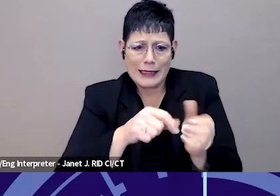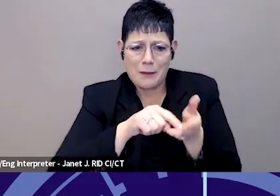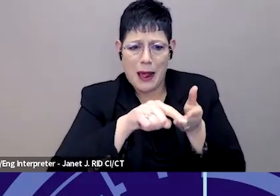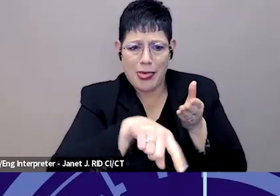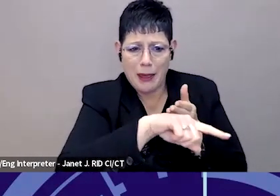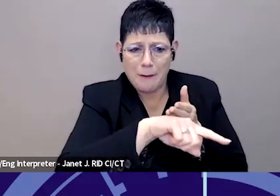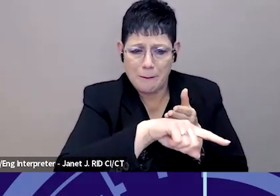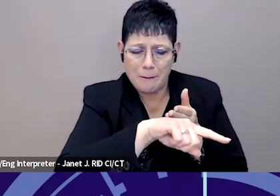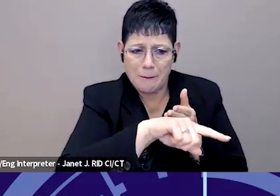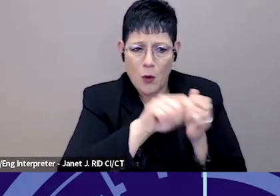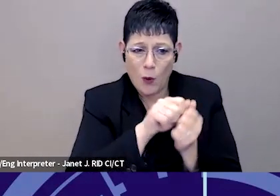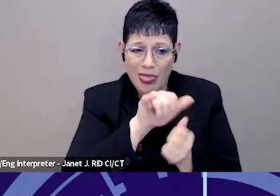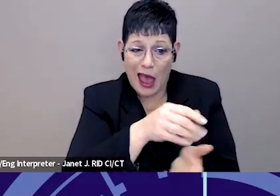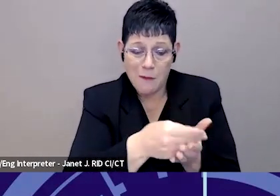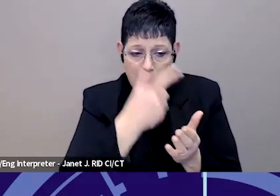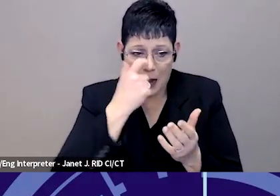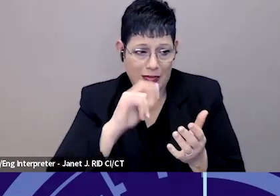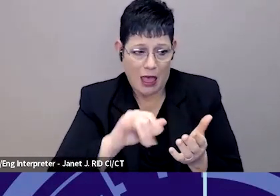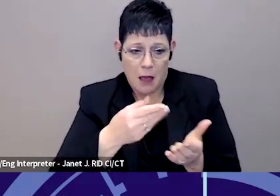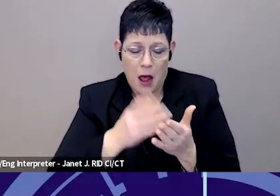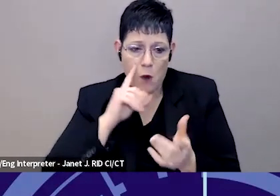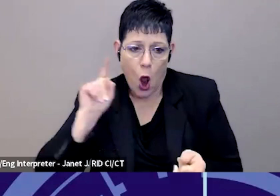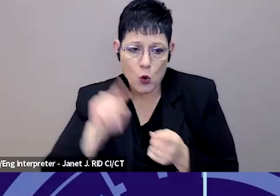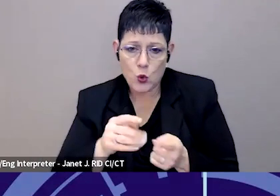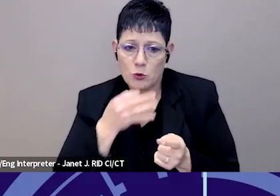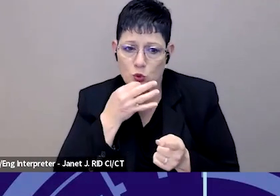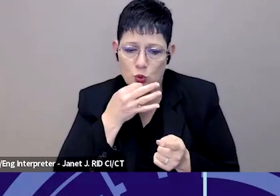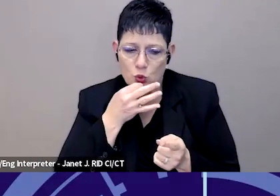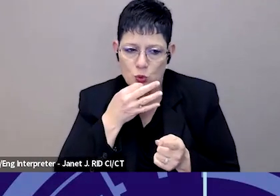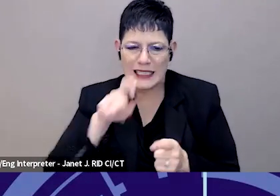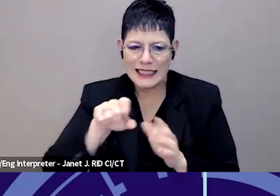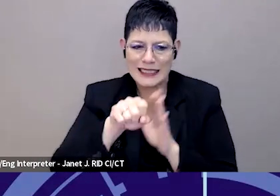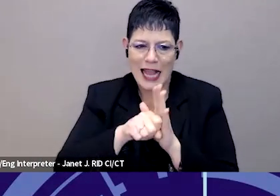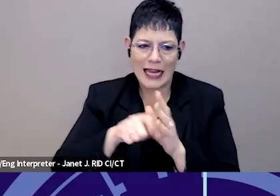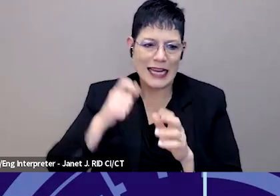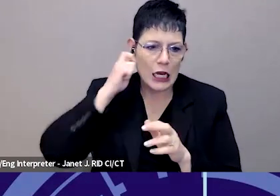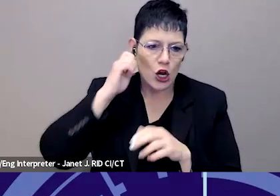sure that states are able to dedicate that funding within their budgets.